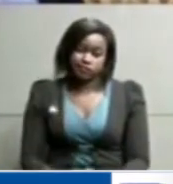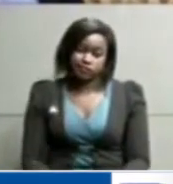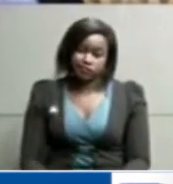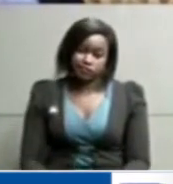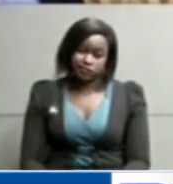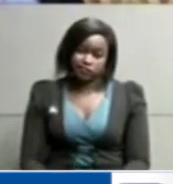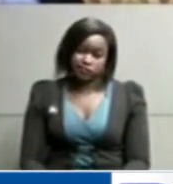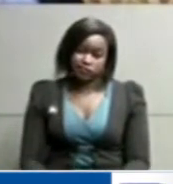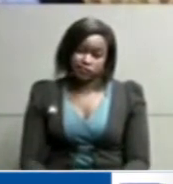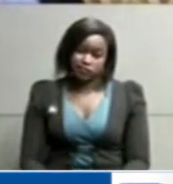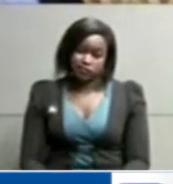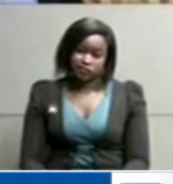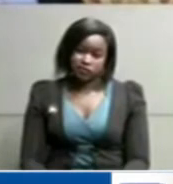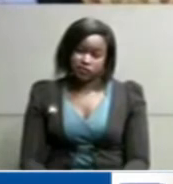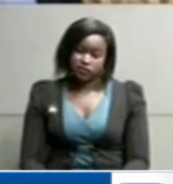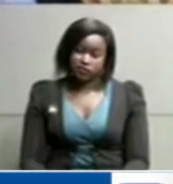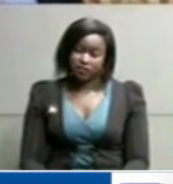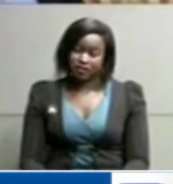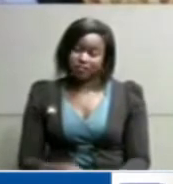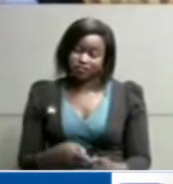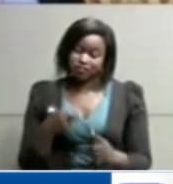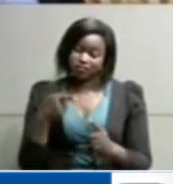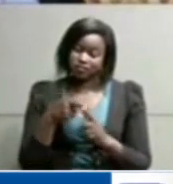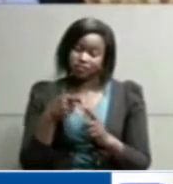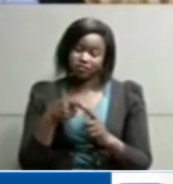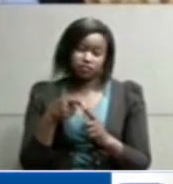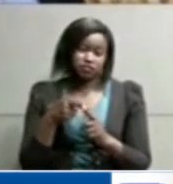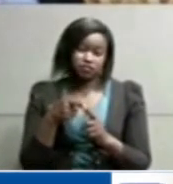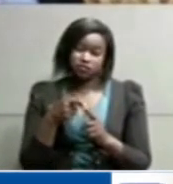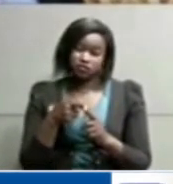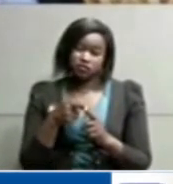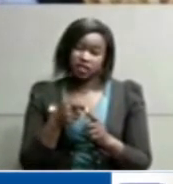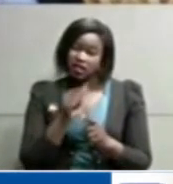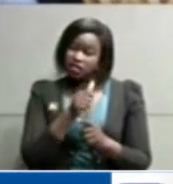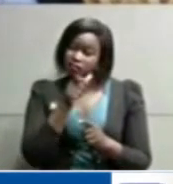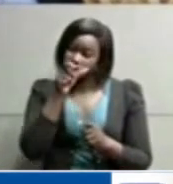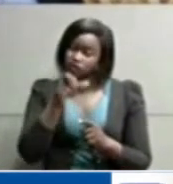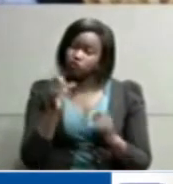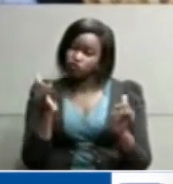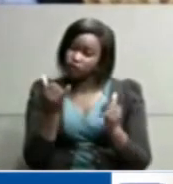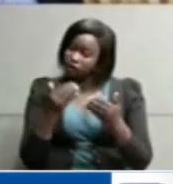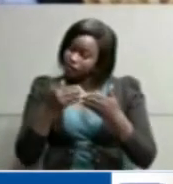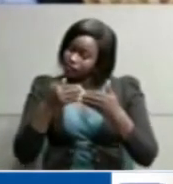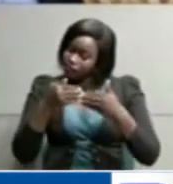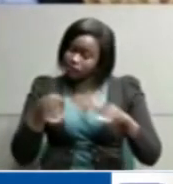So this is number one. Everybody needs to do this.